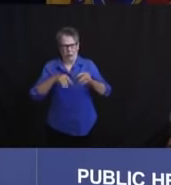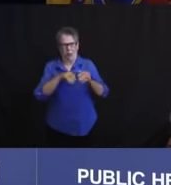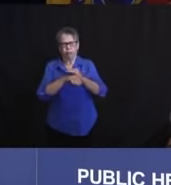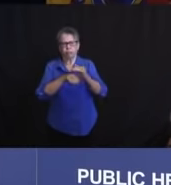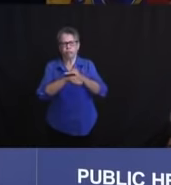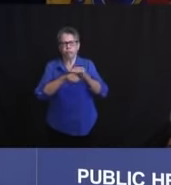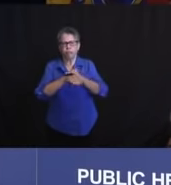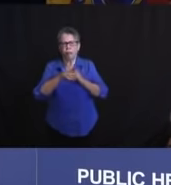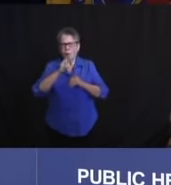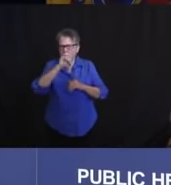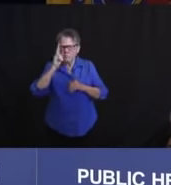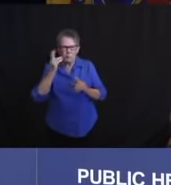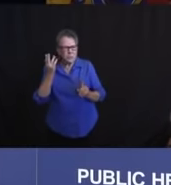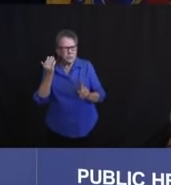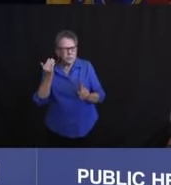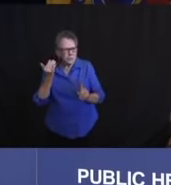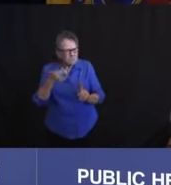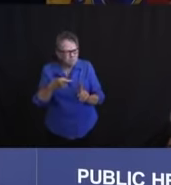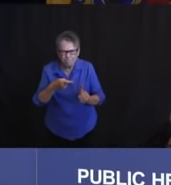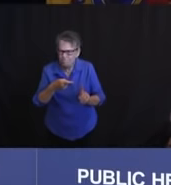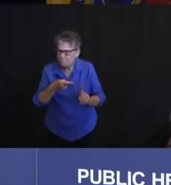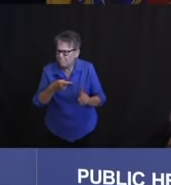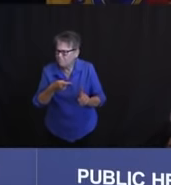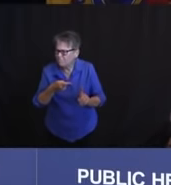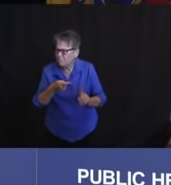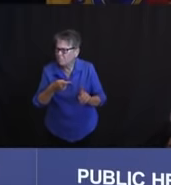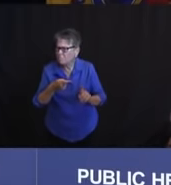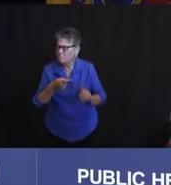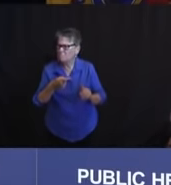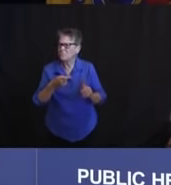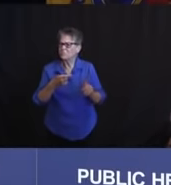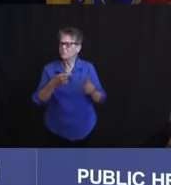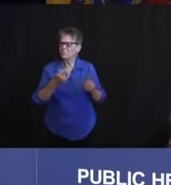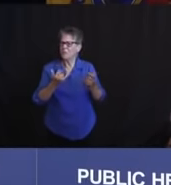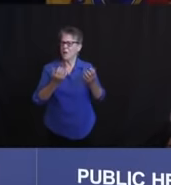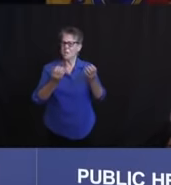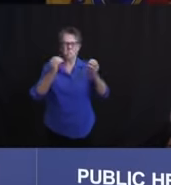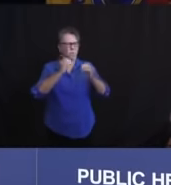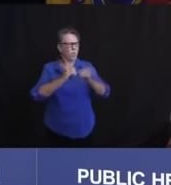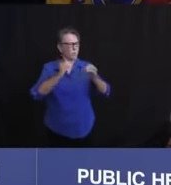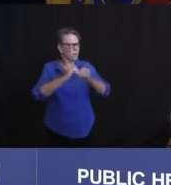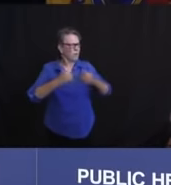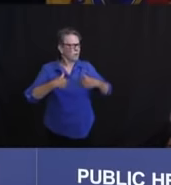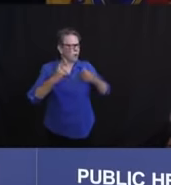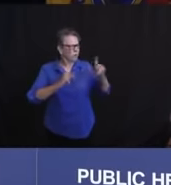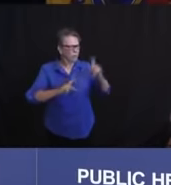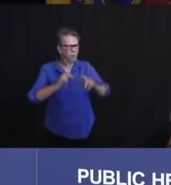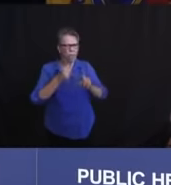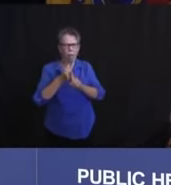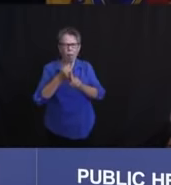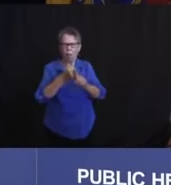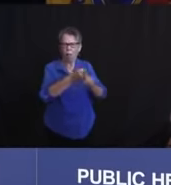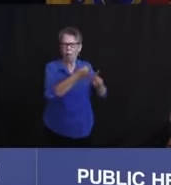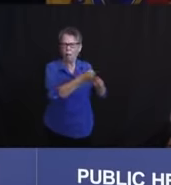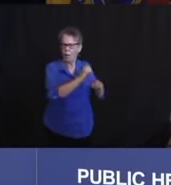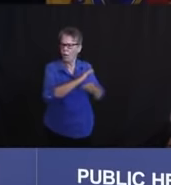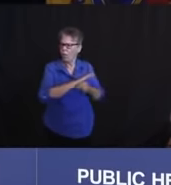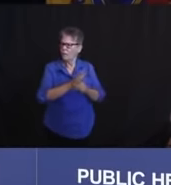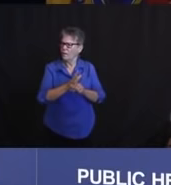individuals becoming ill because, for a variety of reasons, it's just a reminder